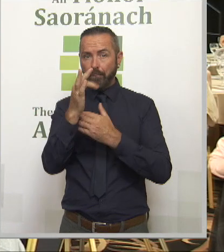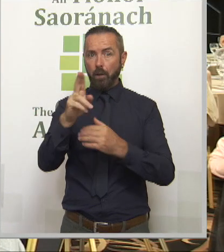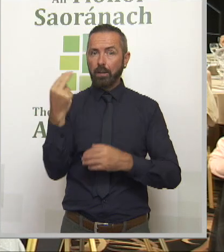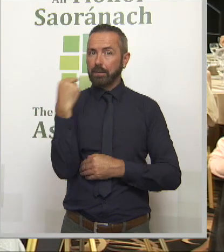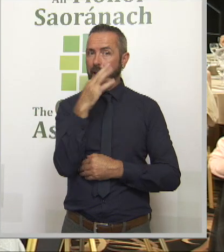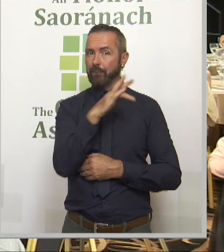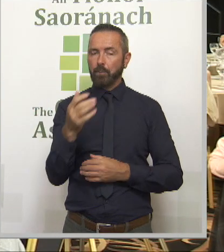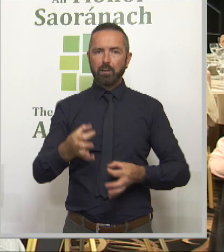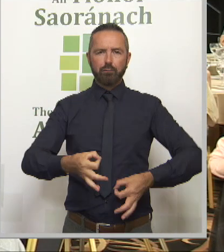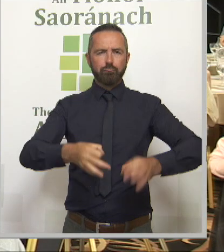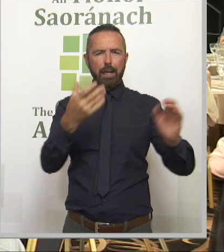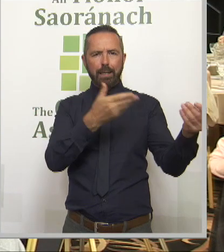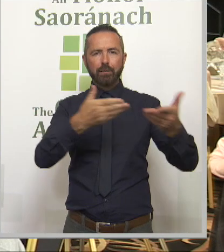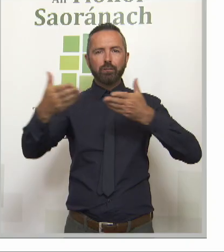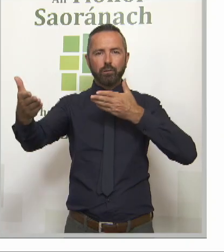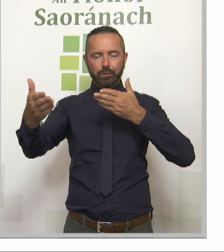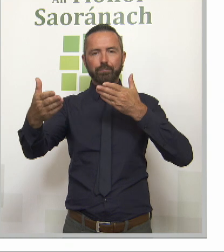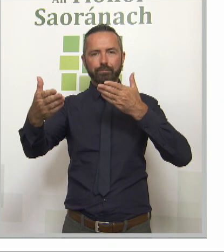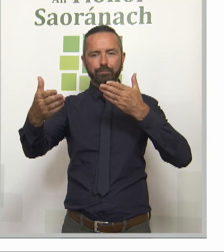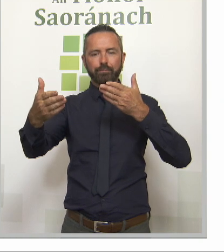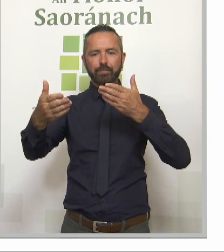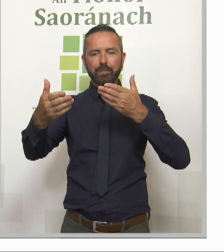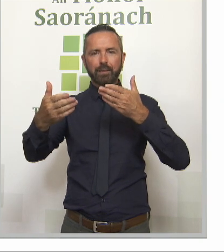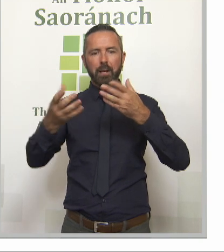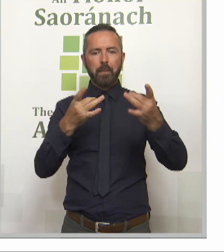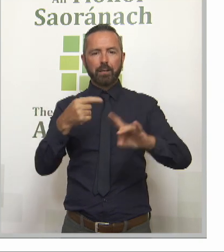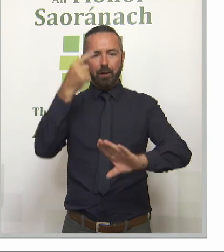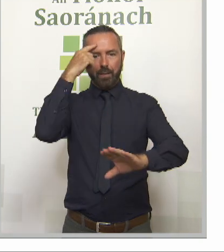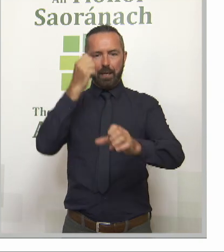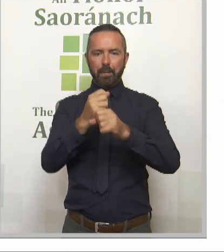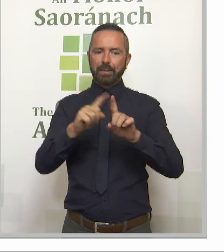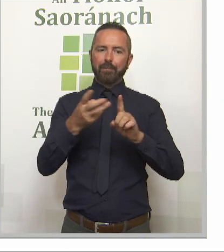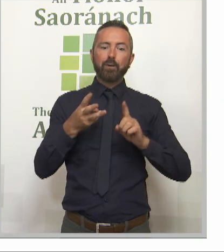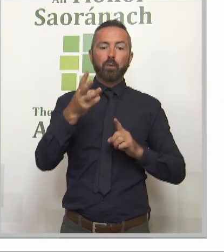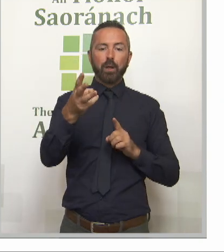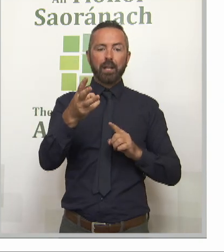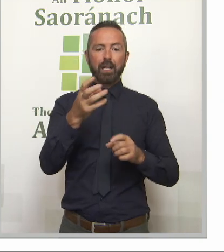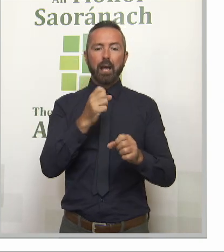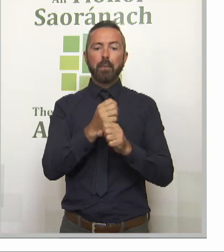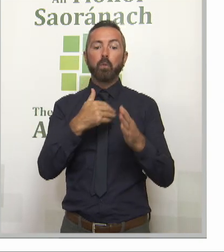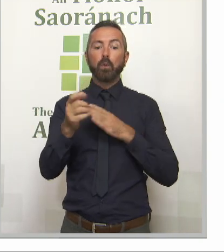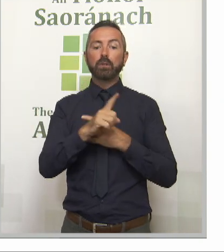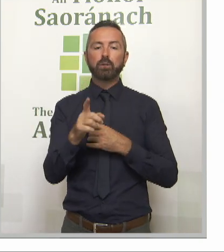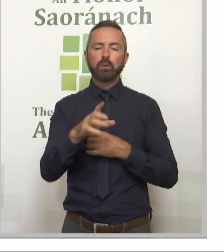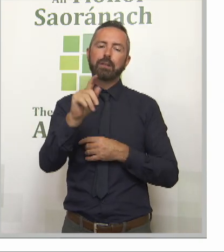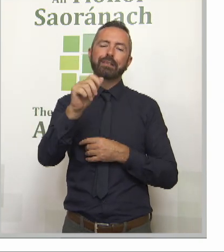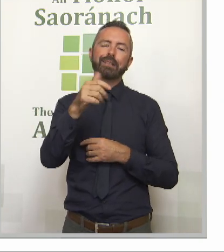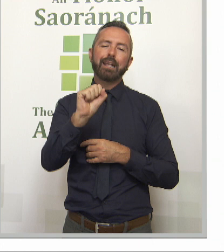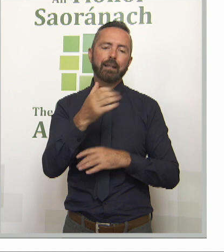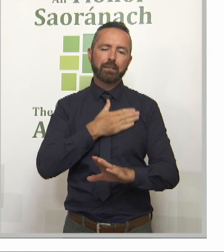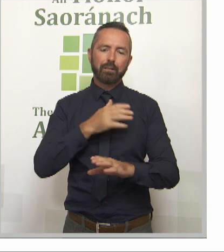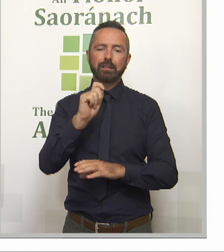that wonderful introduction that sort of set us thinking in very different ways about what we're doing here, I think.